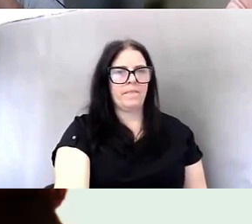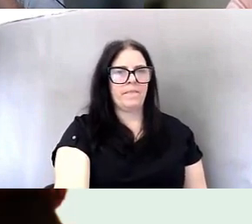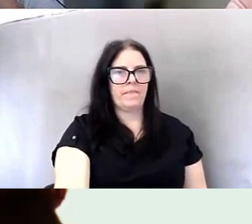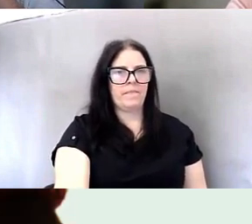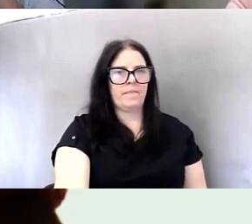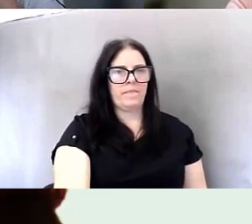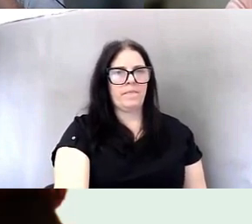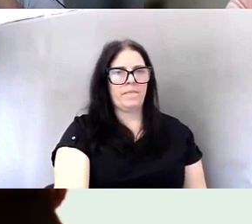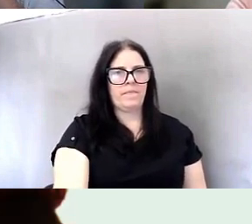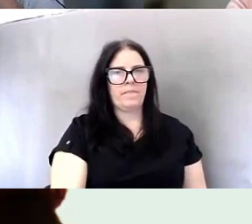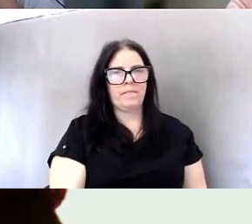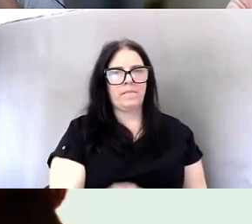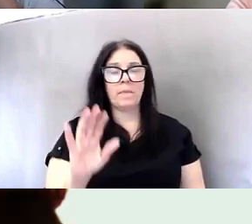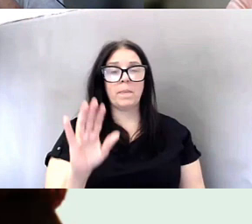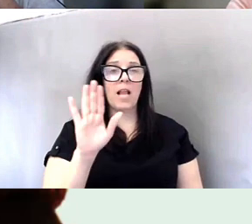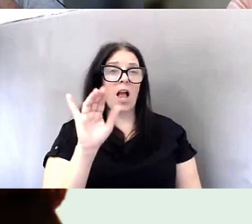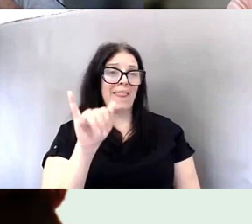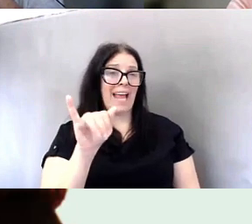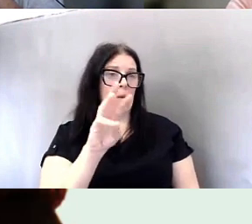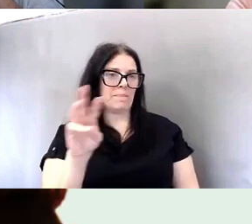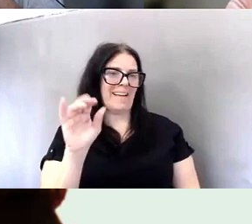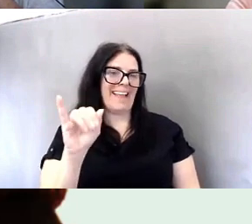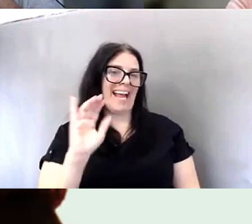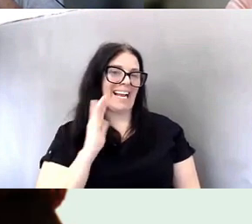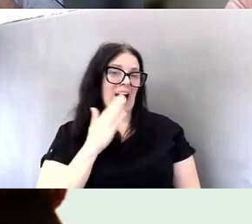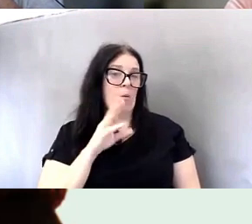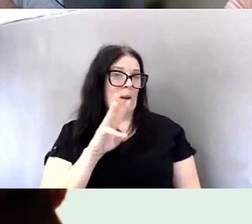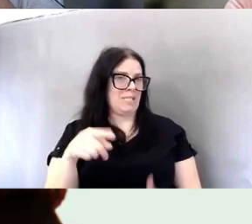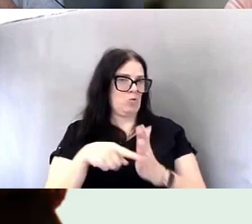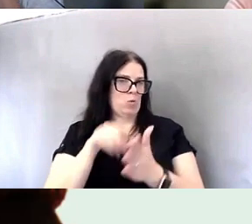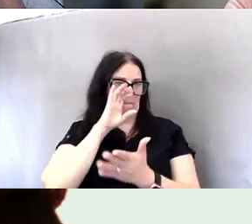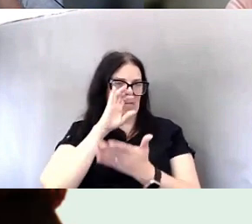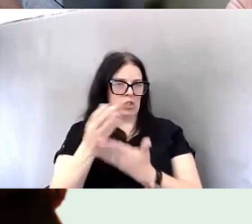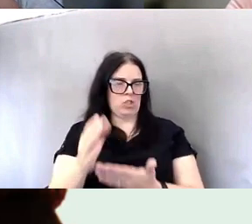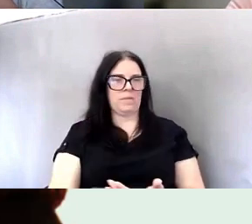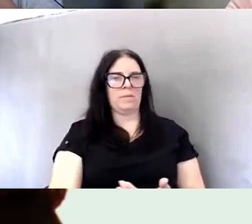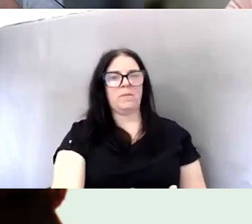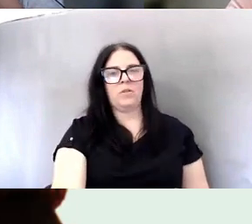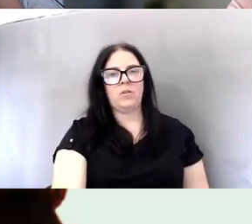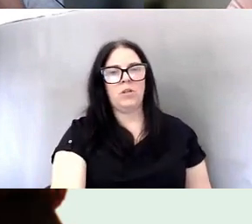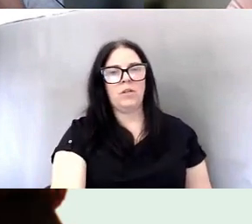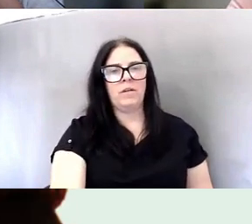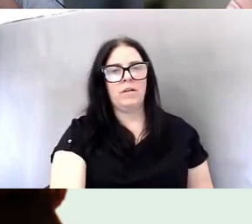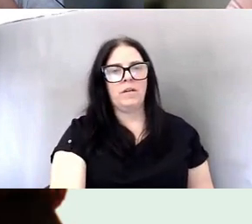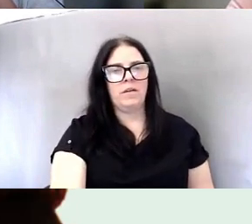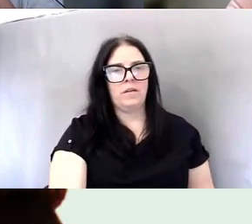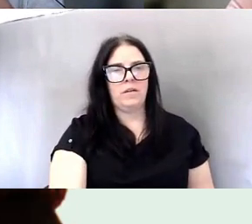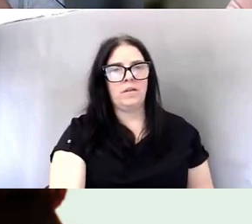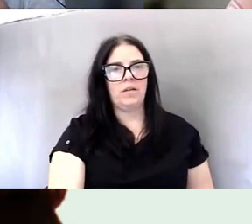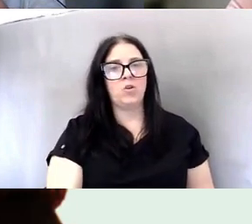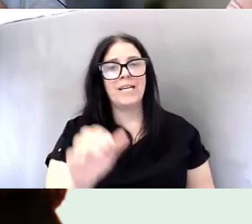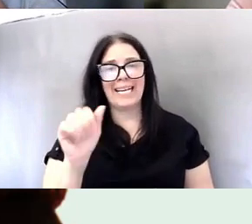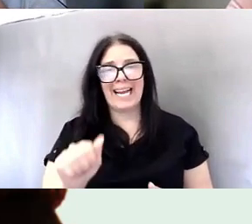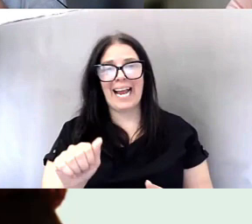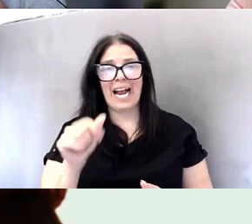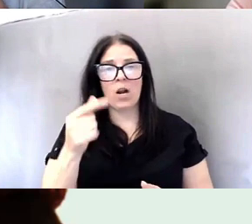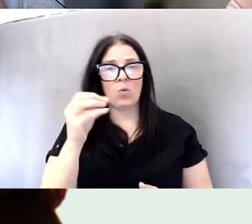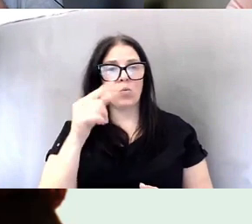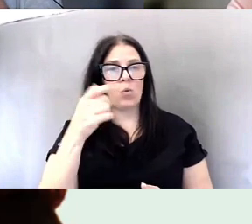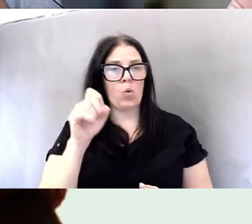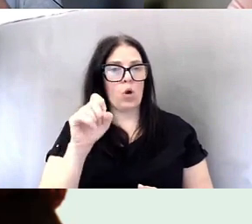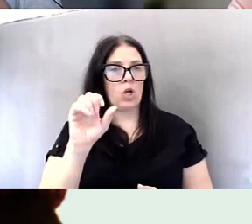a screenshot of our website. So you could do a Google search and find the OER